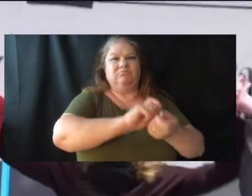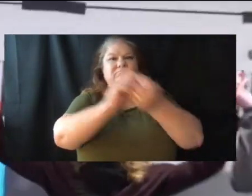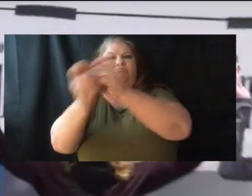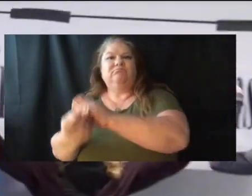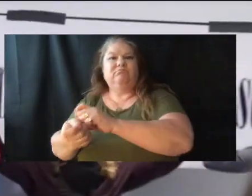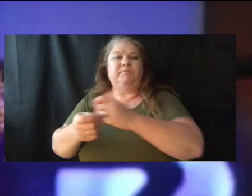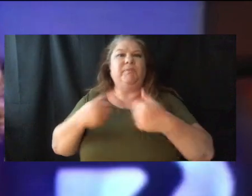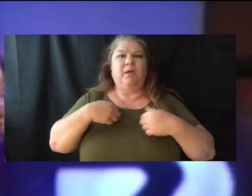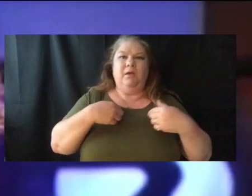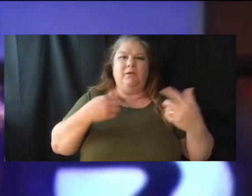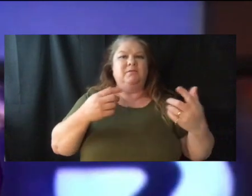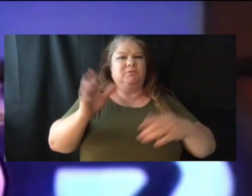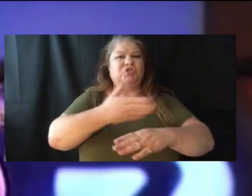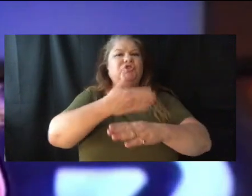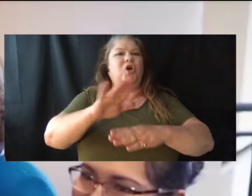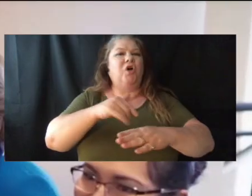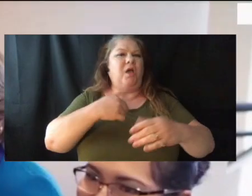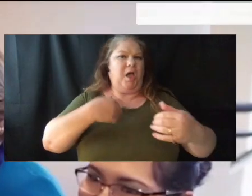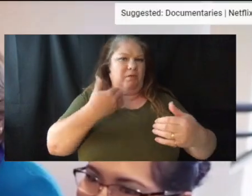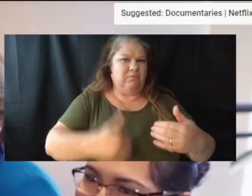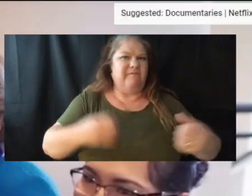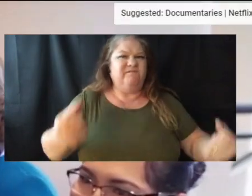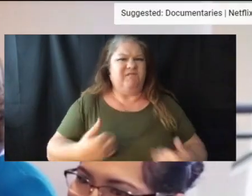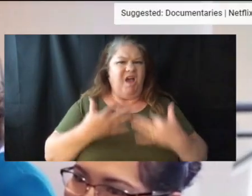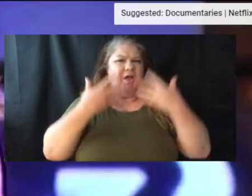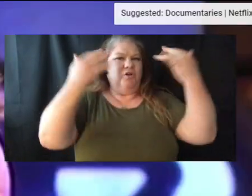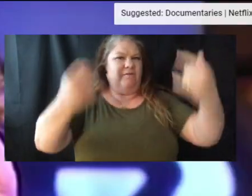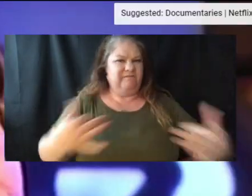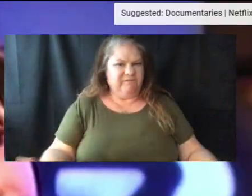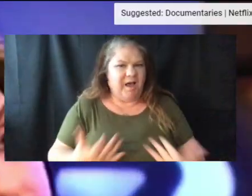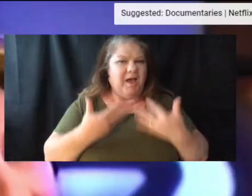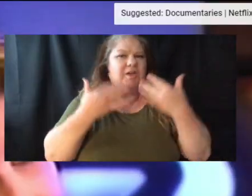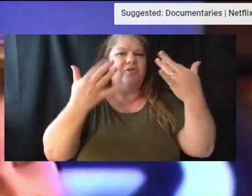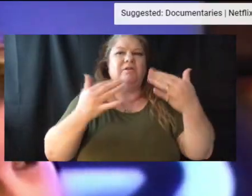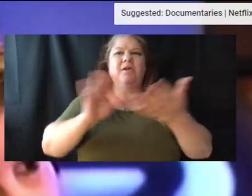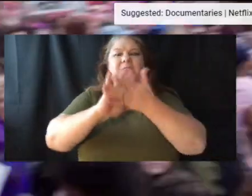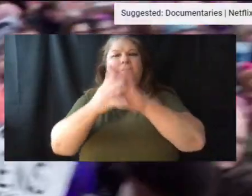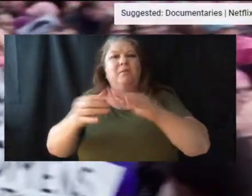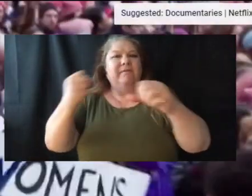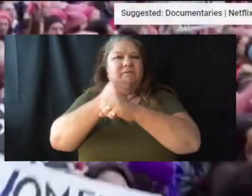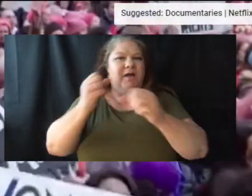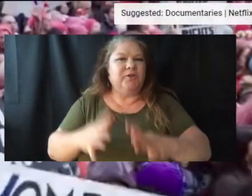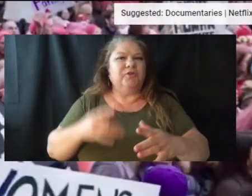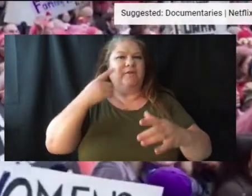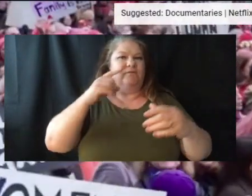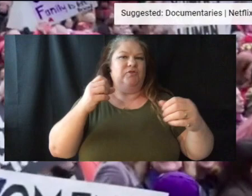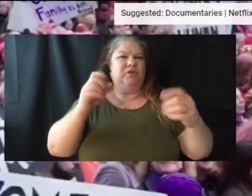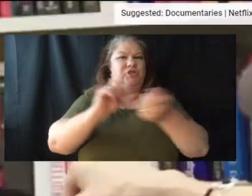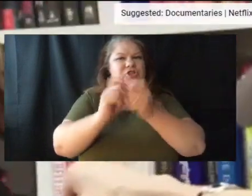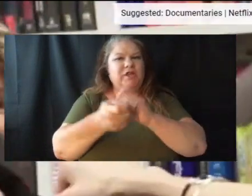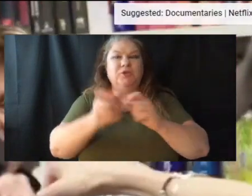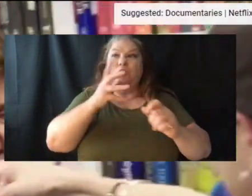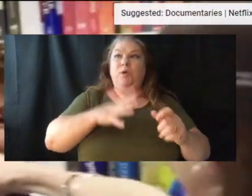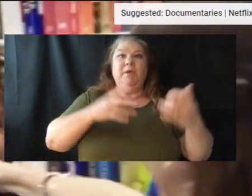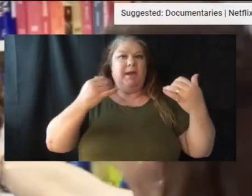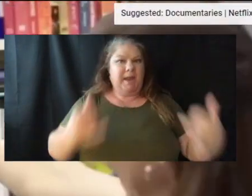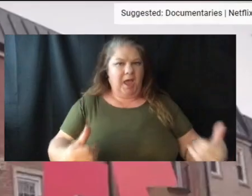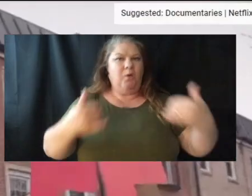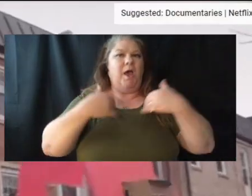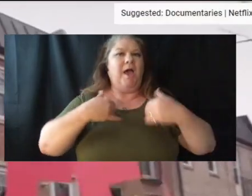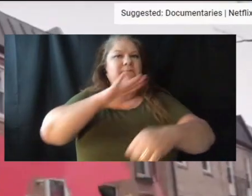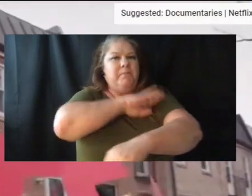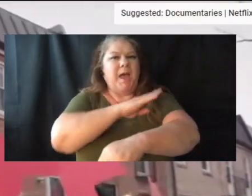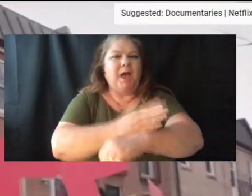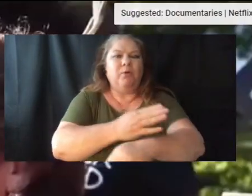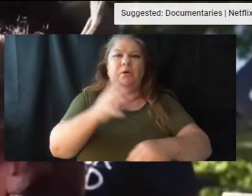fire, fire. To becoming a survivor. Fire. To becoming a fighter for change. Women are now empowered, and they